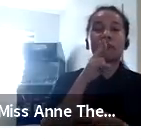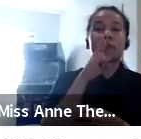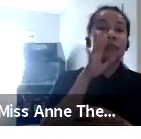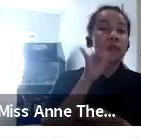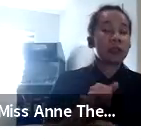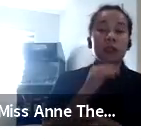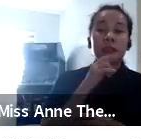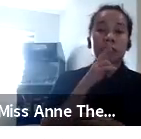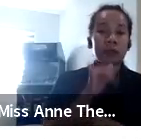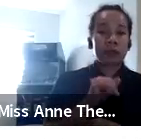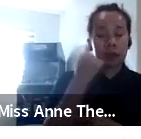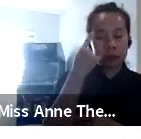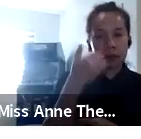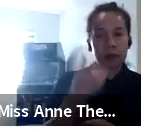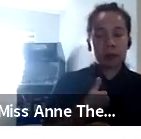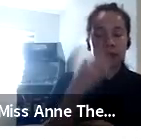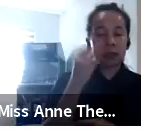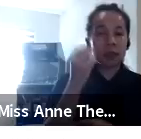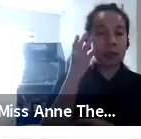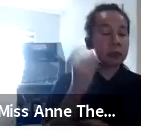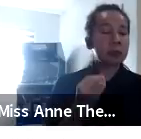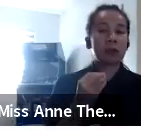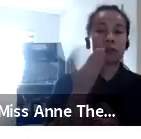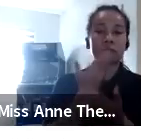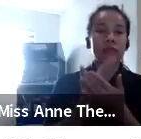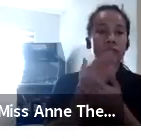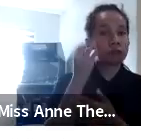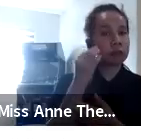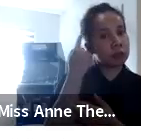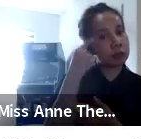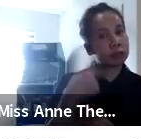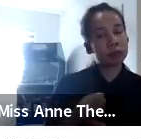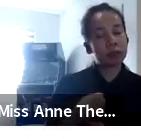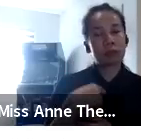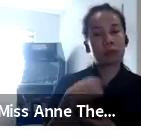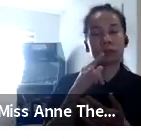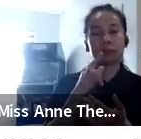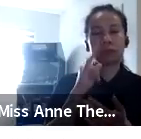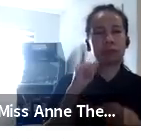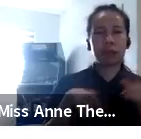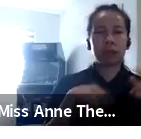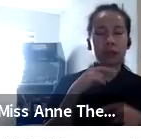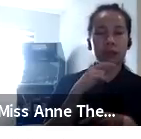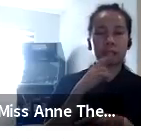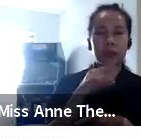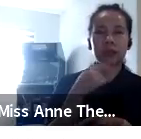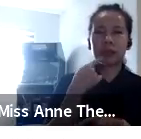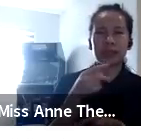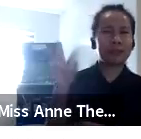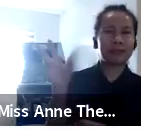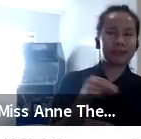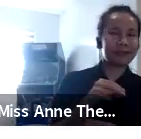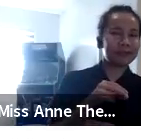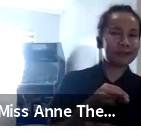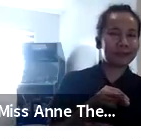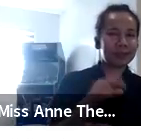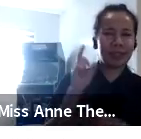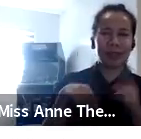it's really for me, it's an experience that we cannot really say no.